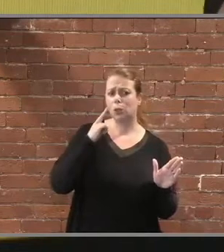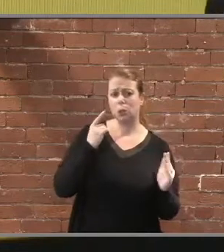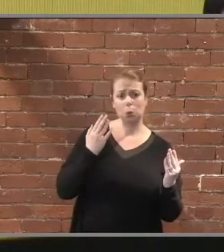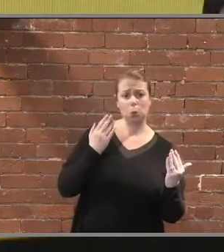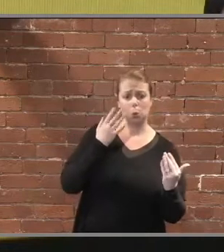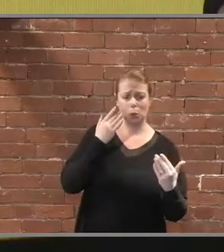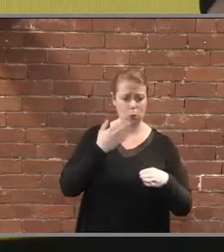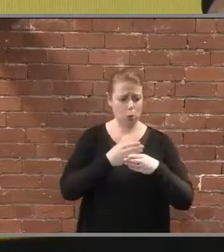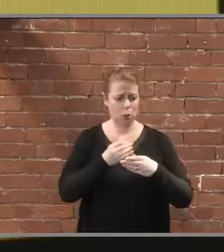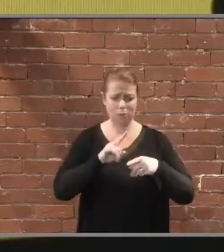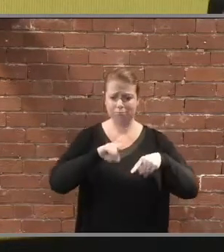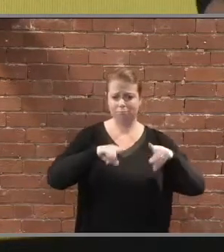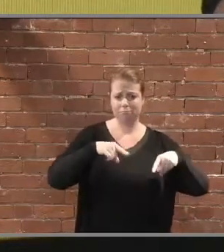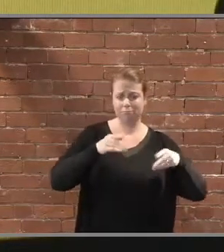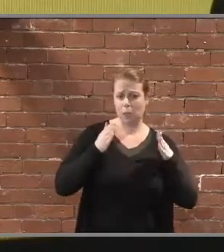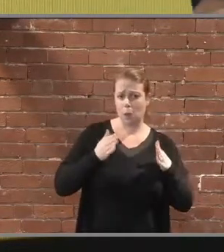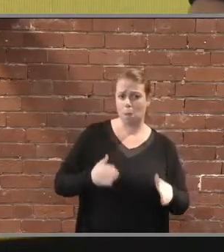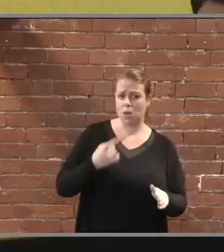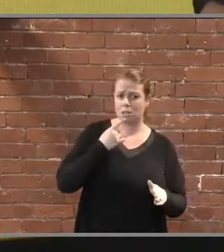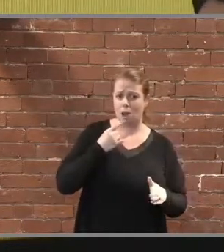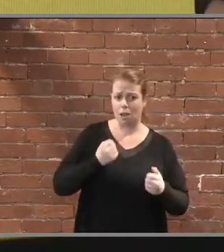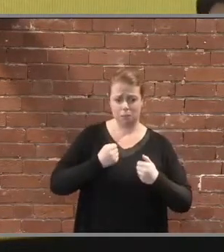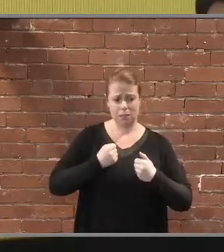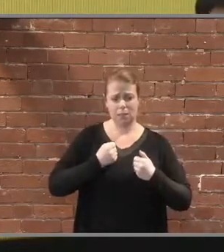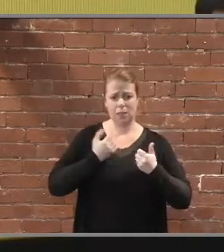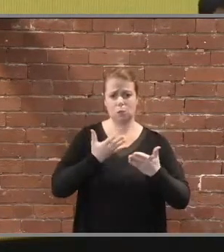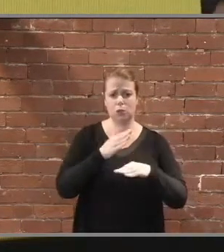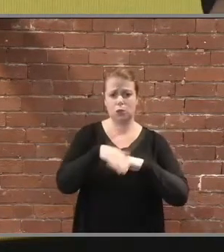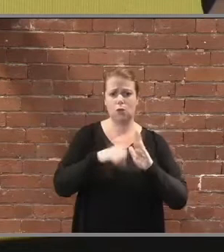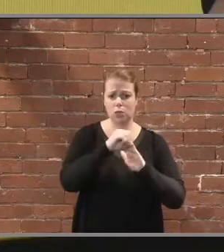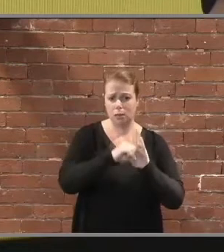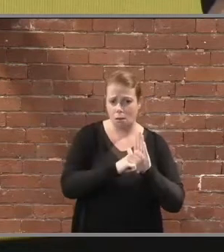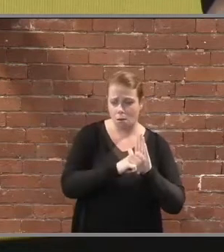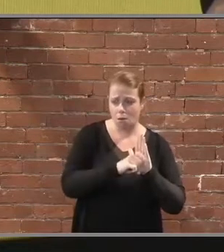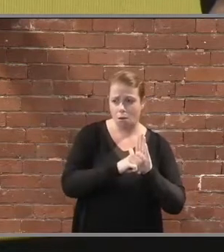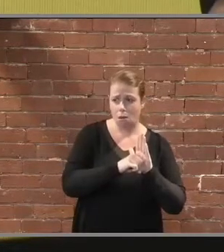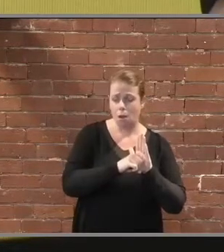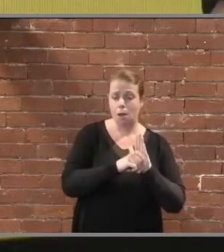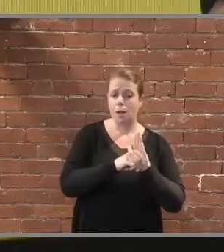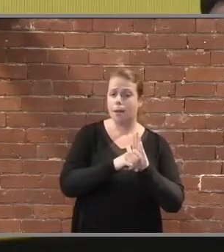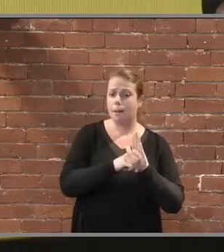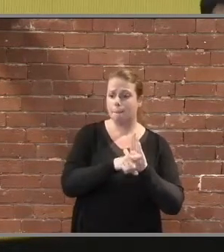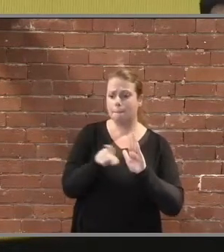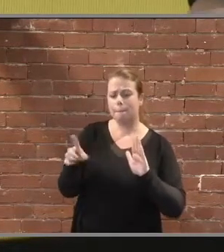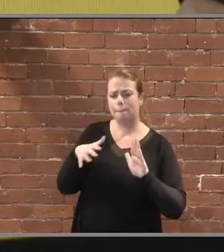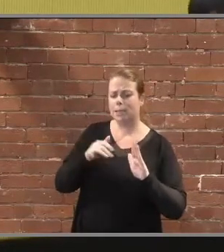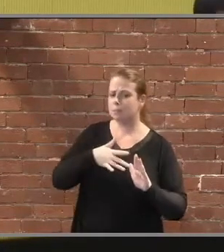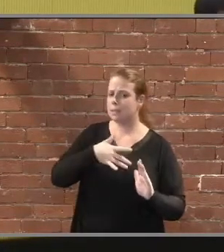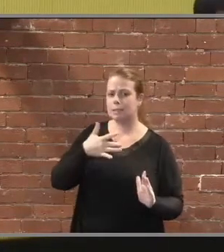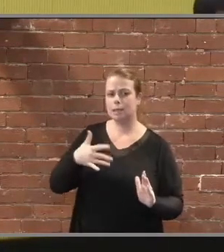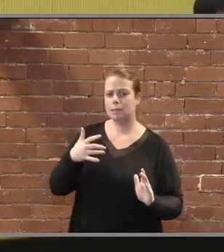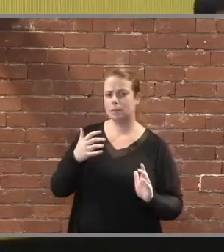working with lots of different body types and expressions of gender to be really sensitive and